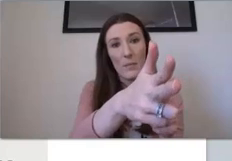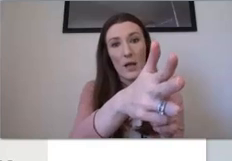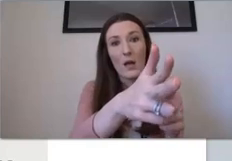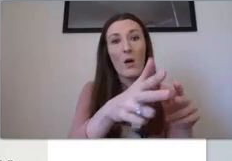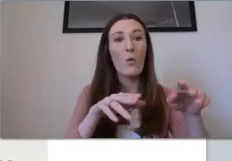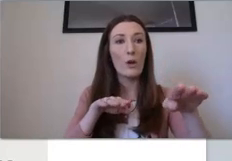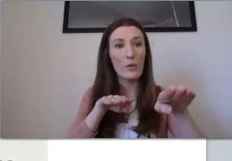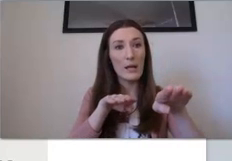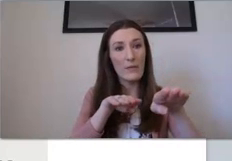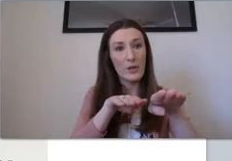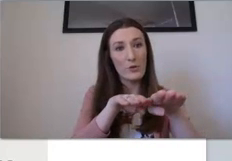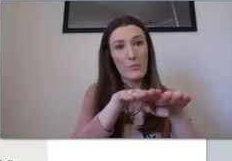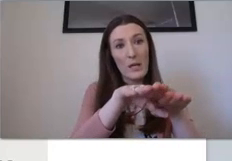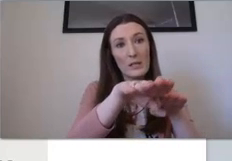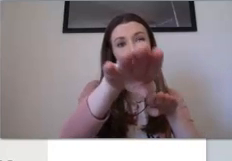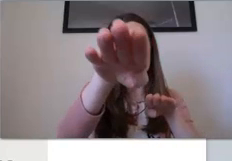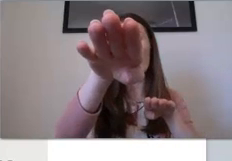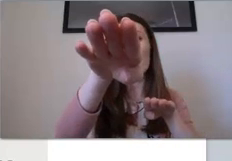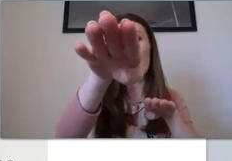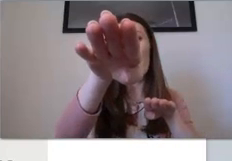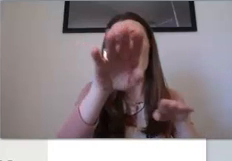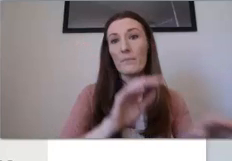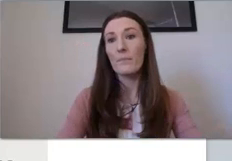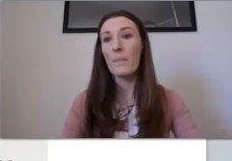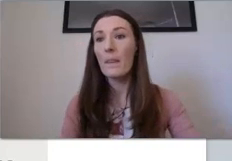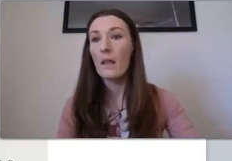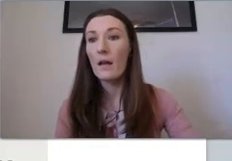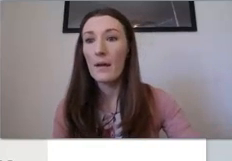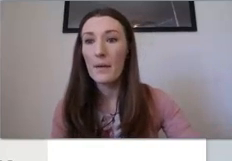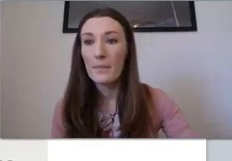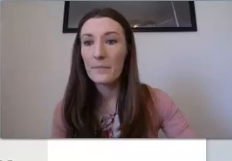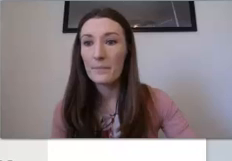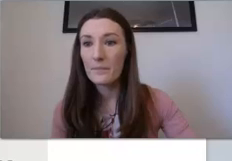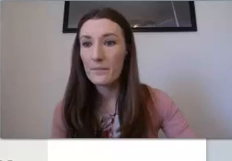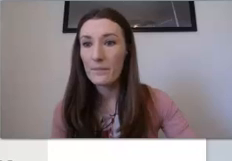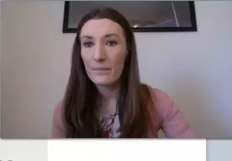the swiping, or you could even use your Bs to do the swiping.